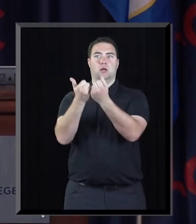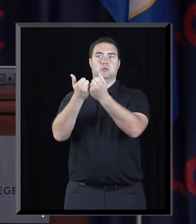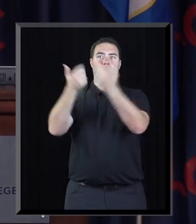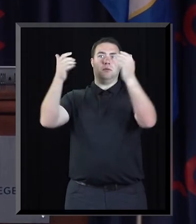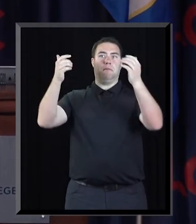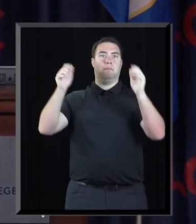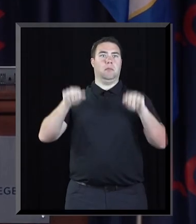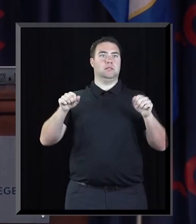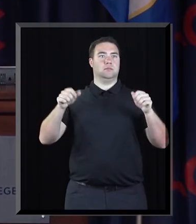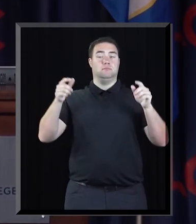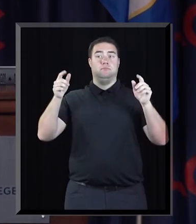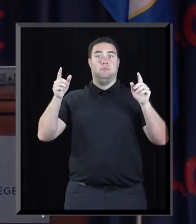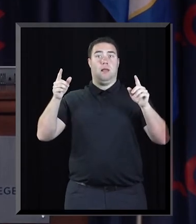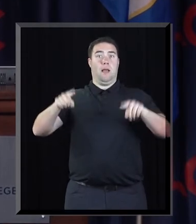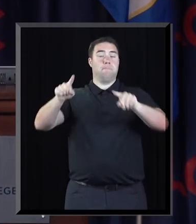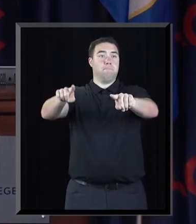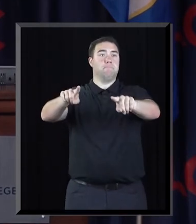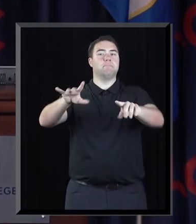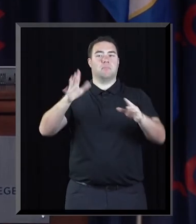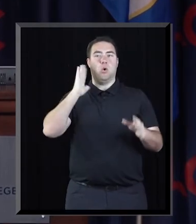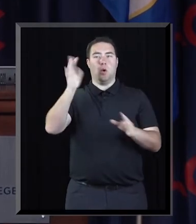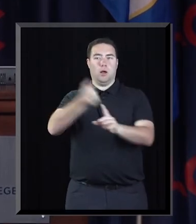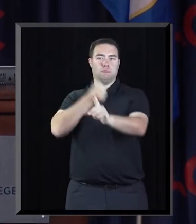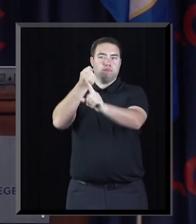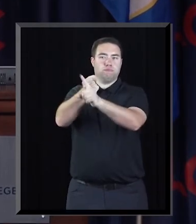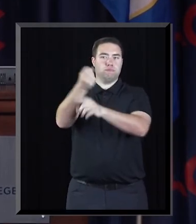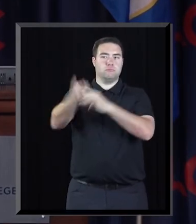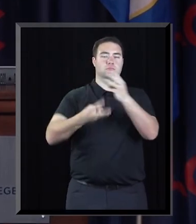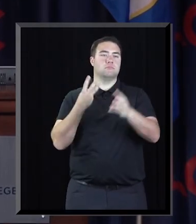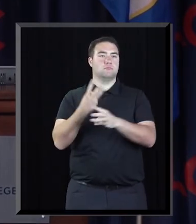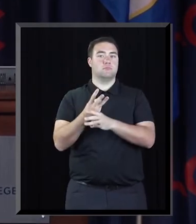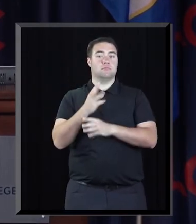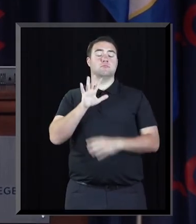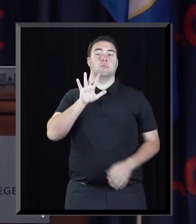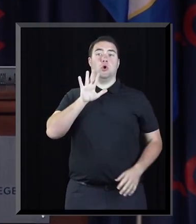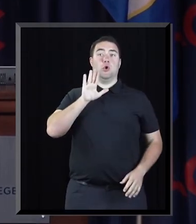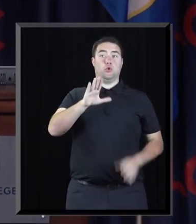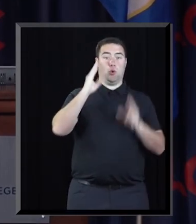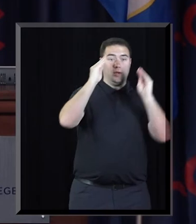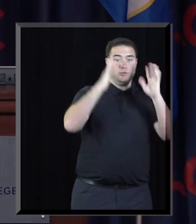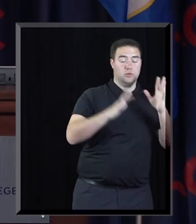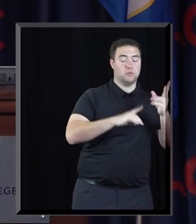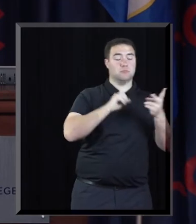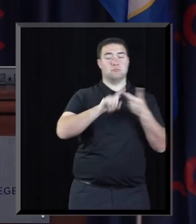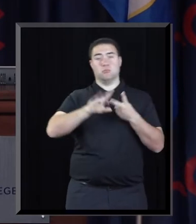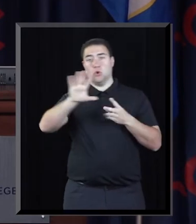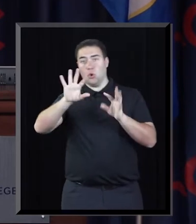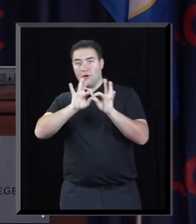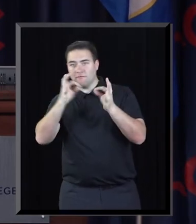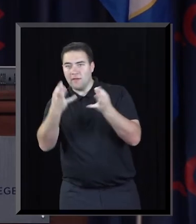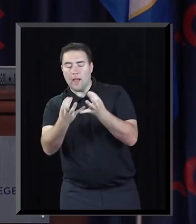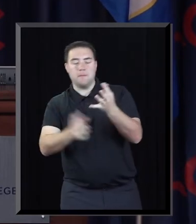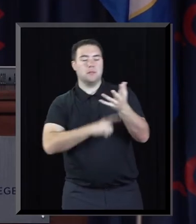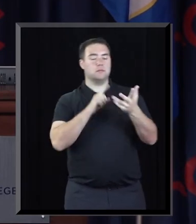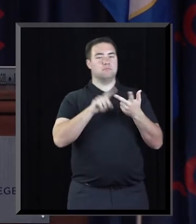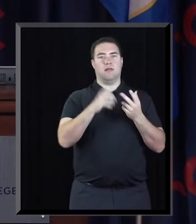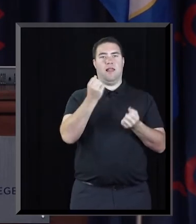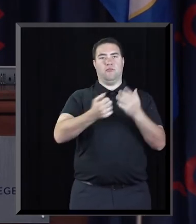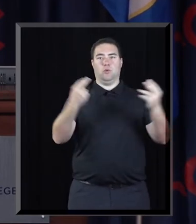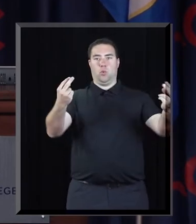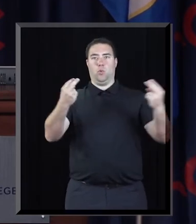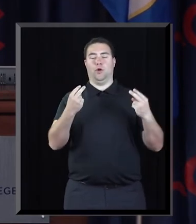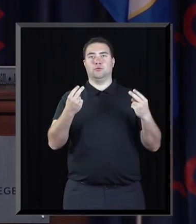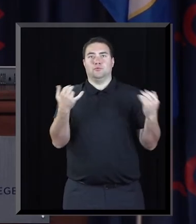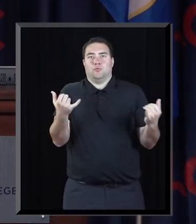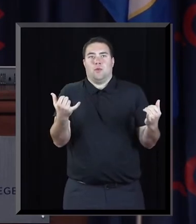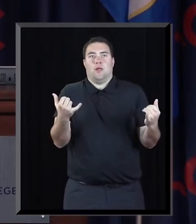make your impact on the world. And I know I speak for your instructors, your families, and everyone watching when I